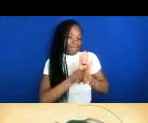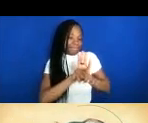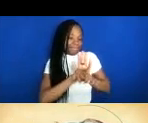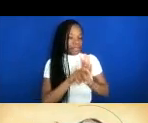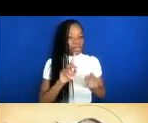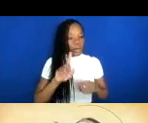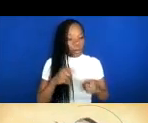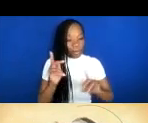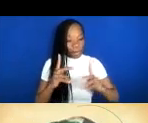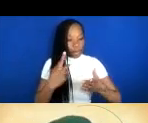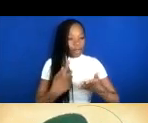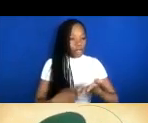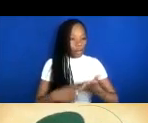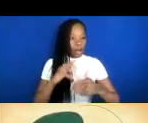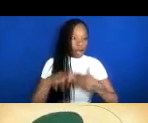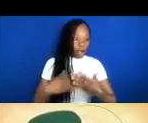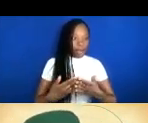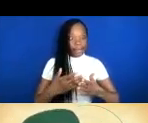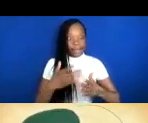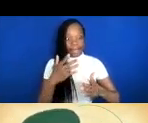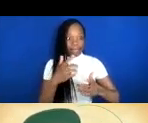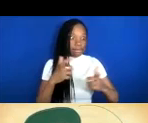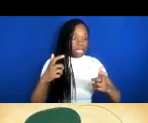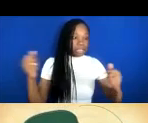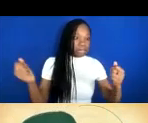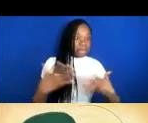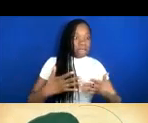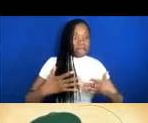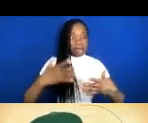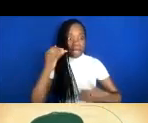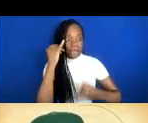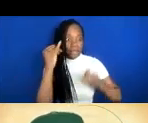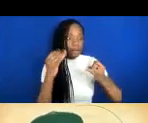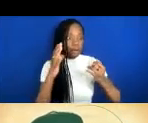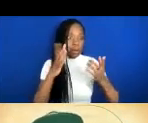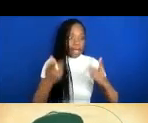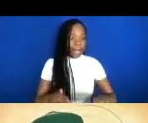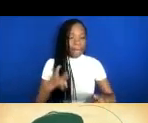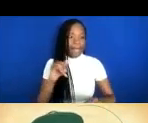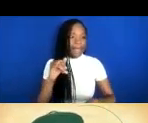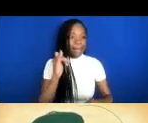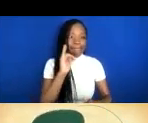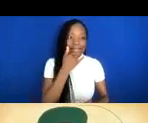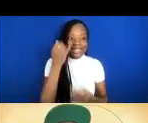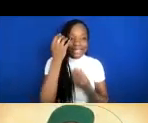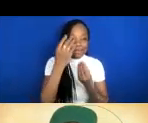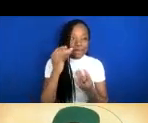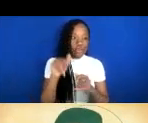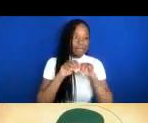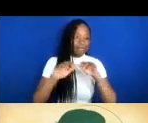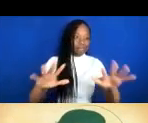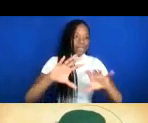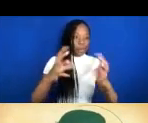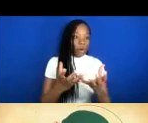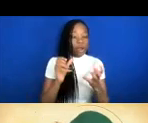big, scary, huge ideas of what's going to happen, the misinformation that is being spread out in the world, or if they're